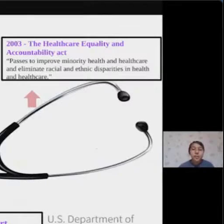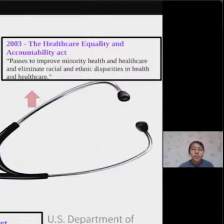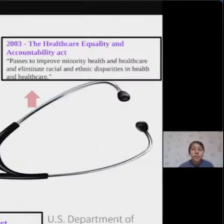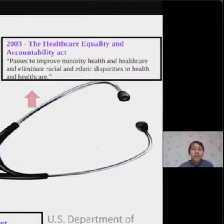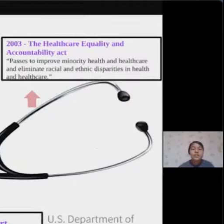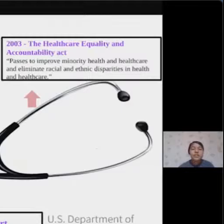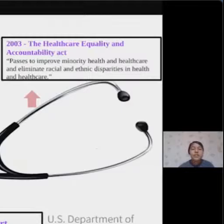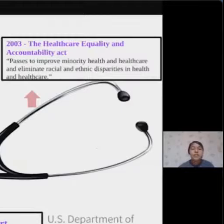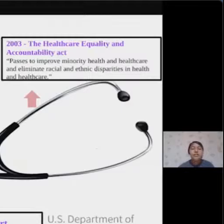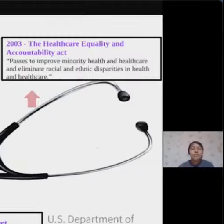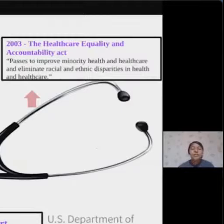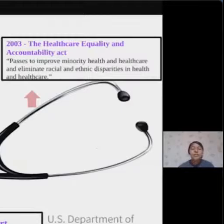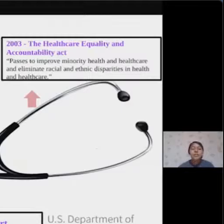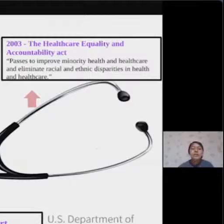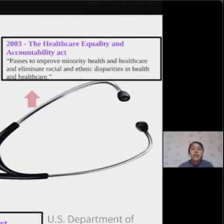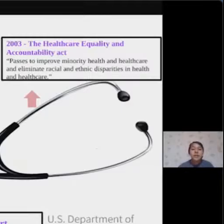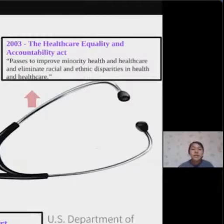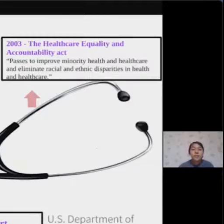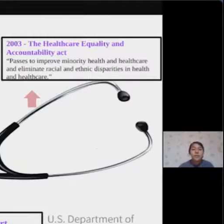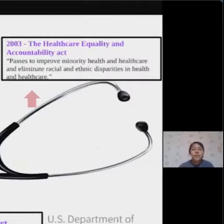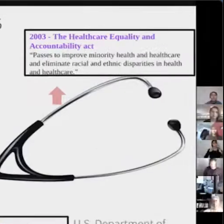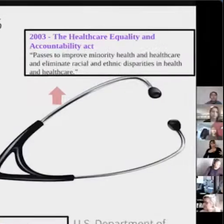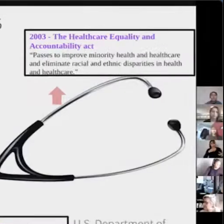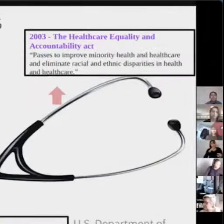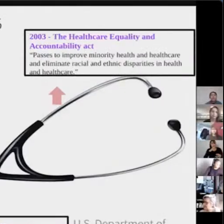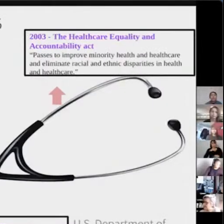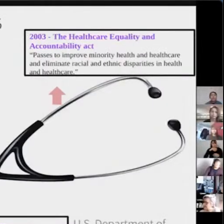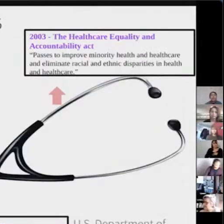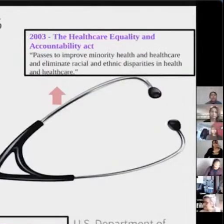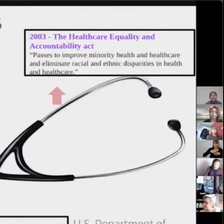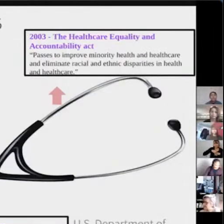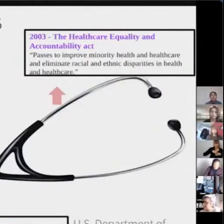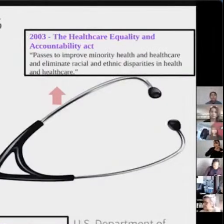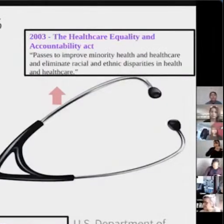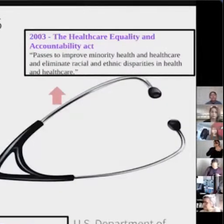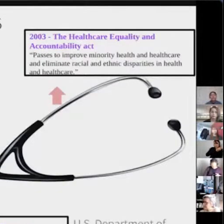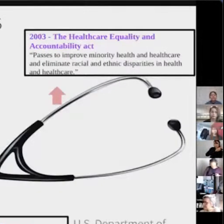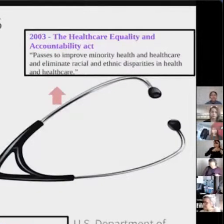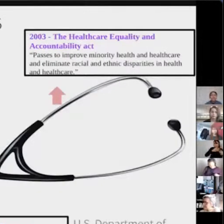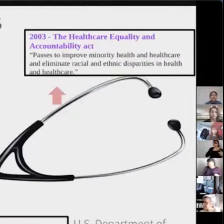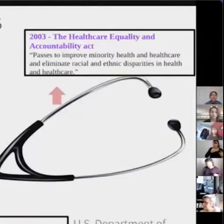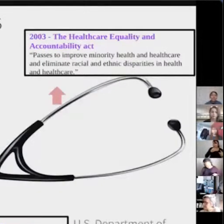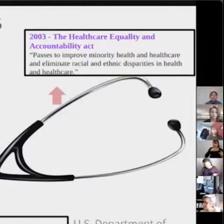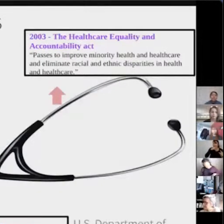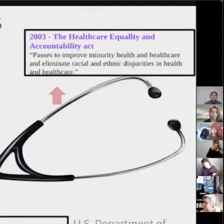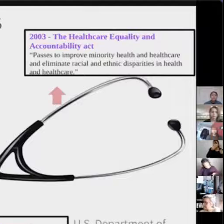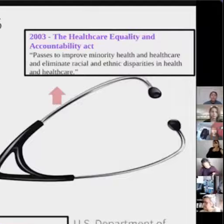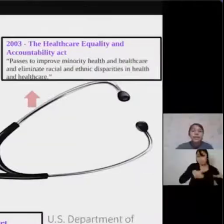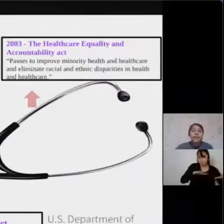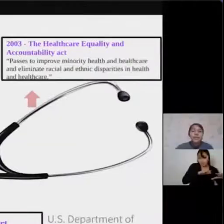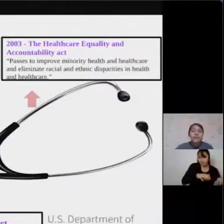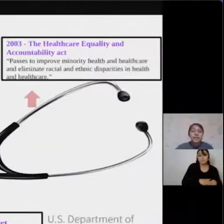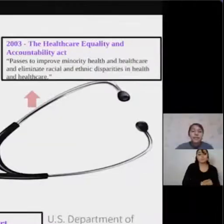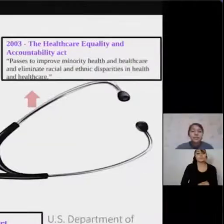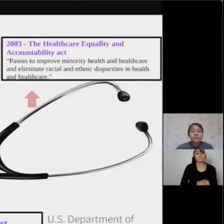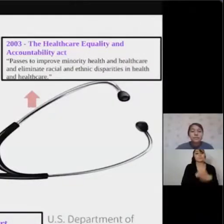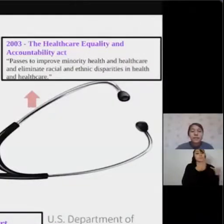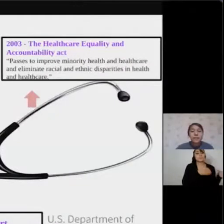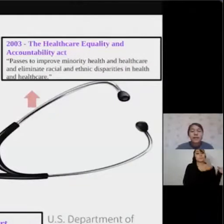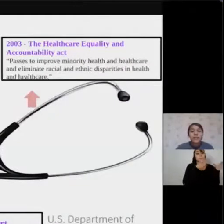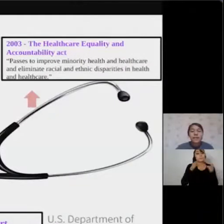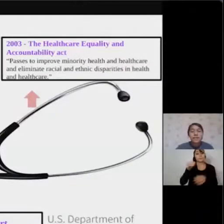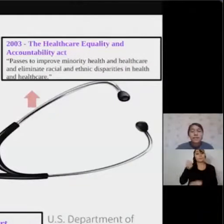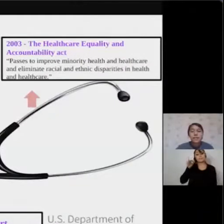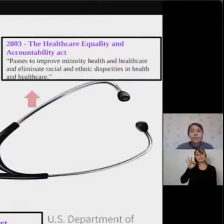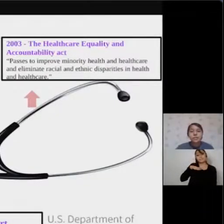including healthcare to indigenous communities and federally recognized tribes within their reservations. Next, we will take a look at the